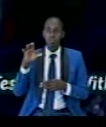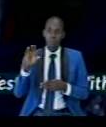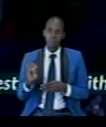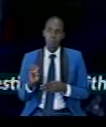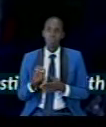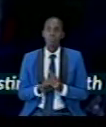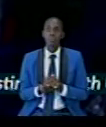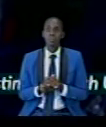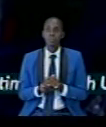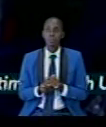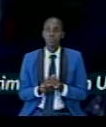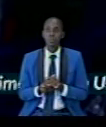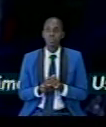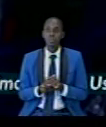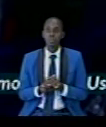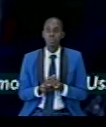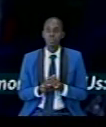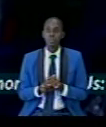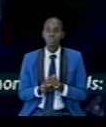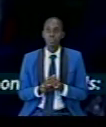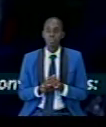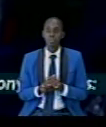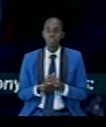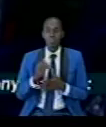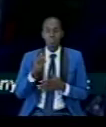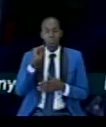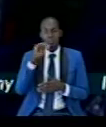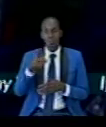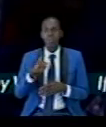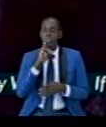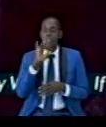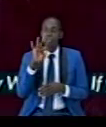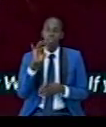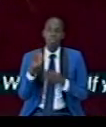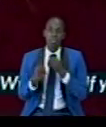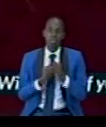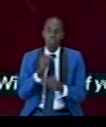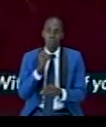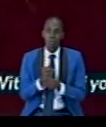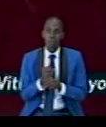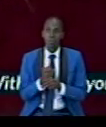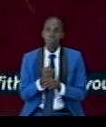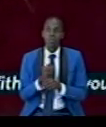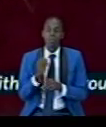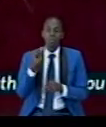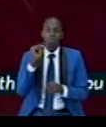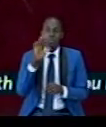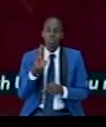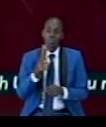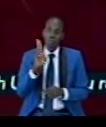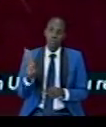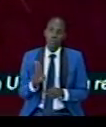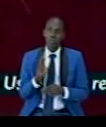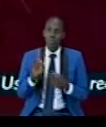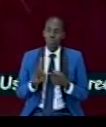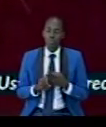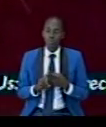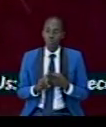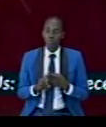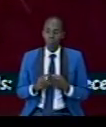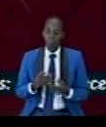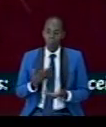region. I am 9 years old. I am bedwetting from